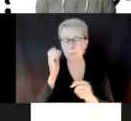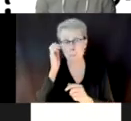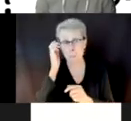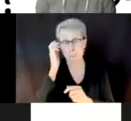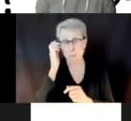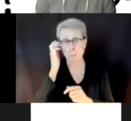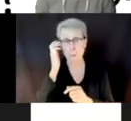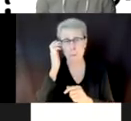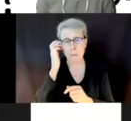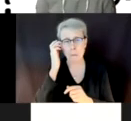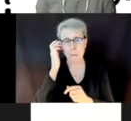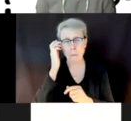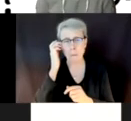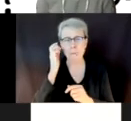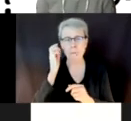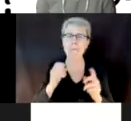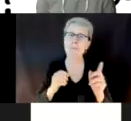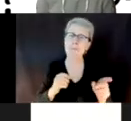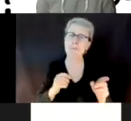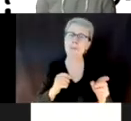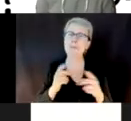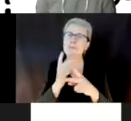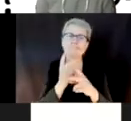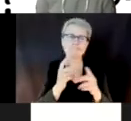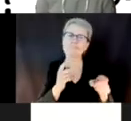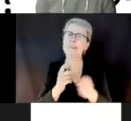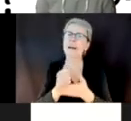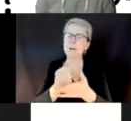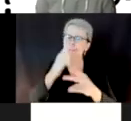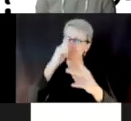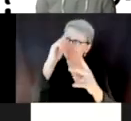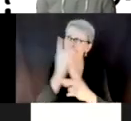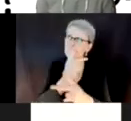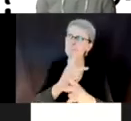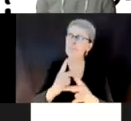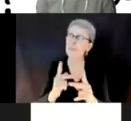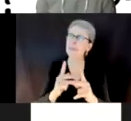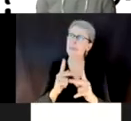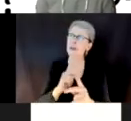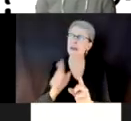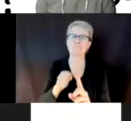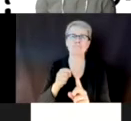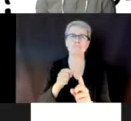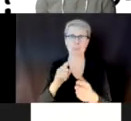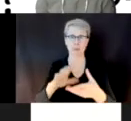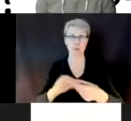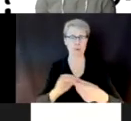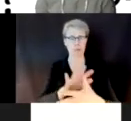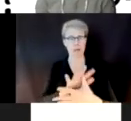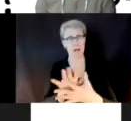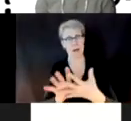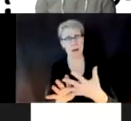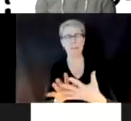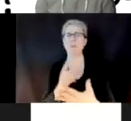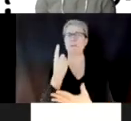like, we like to say, like the sort of one primary story that you tell, and then a couple